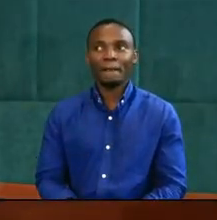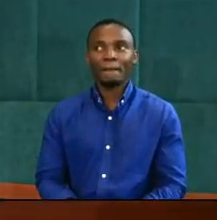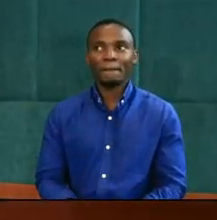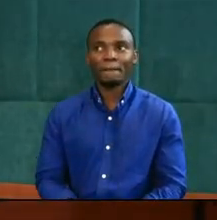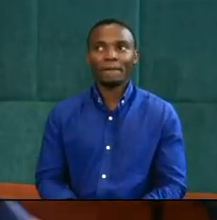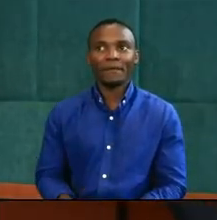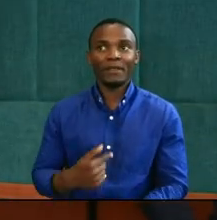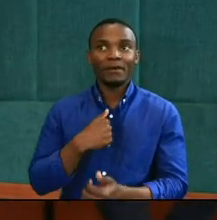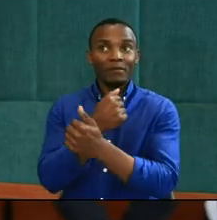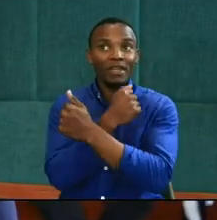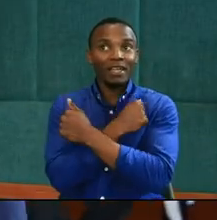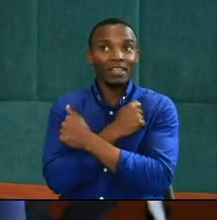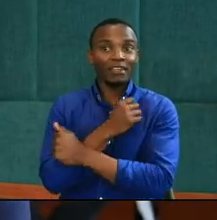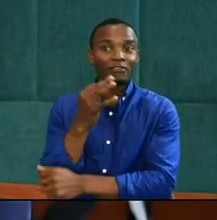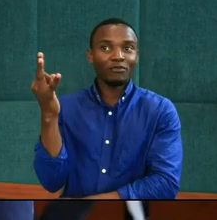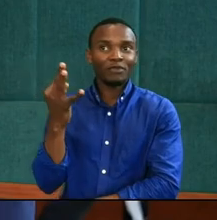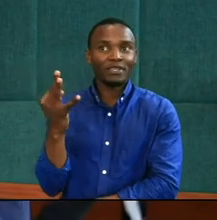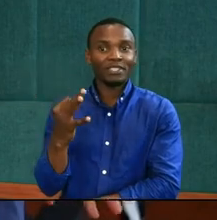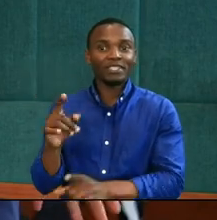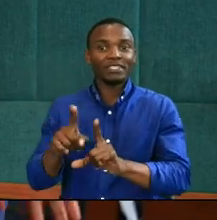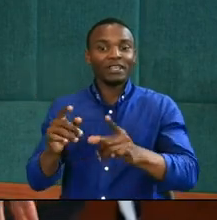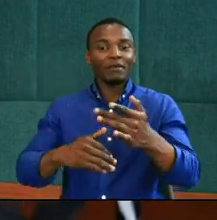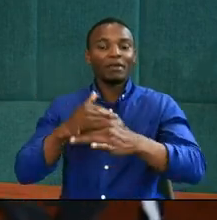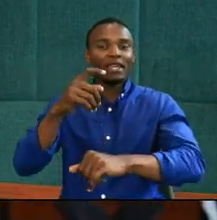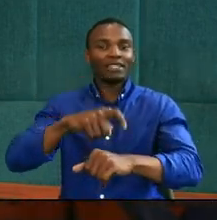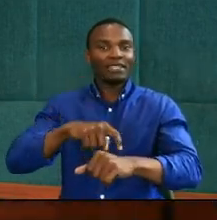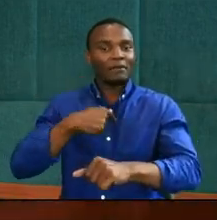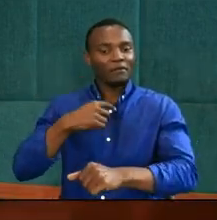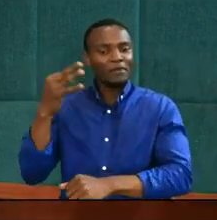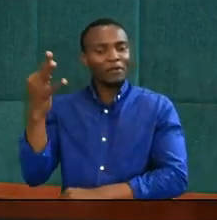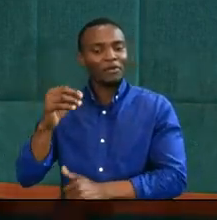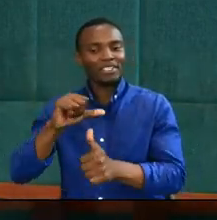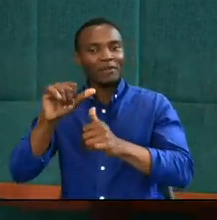love preaching, so that the next time I preach about fig tree, I have something